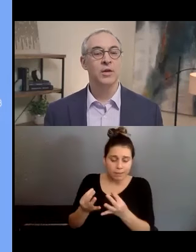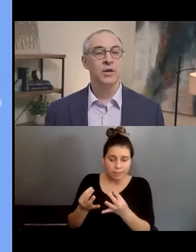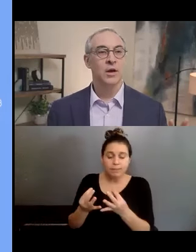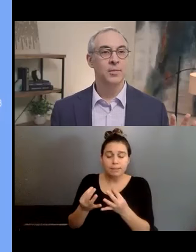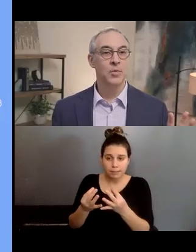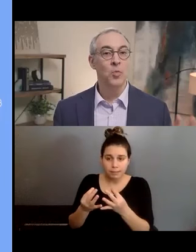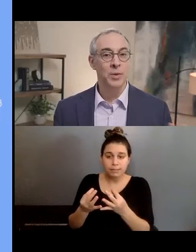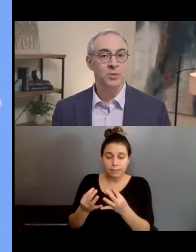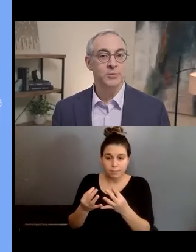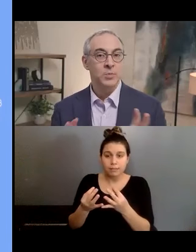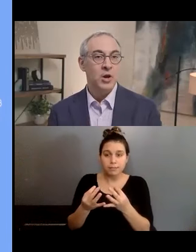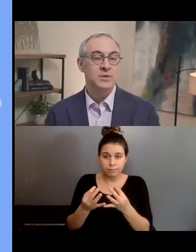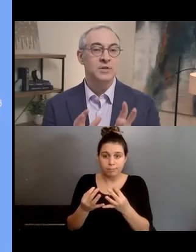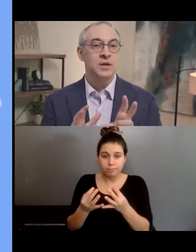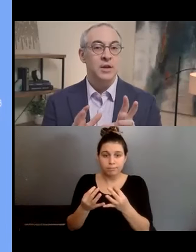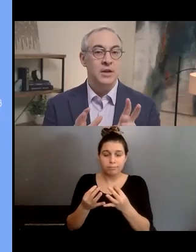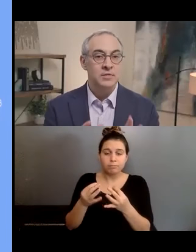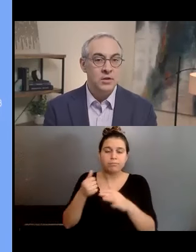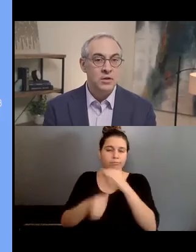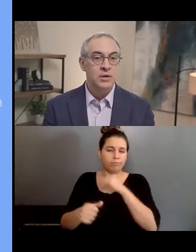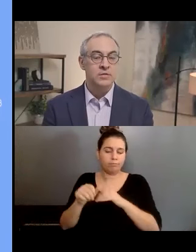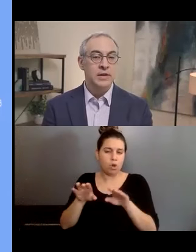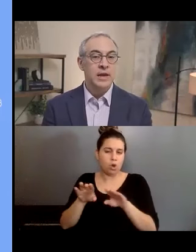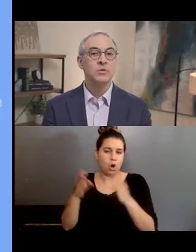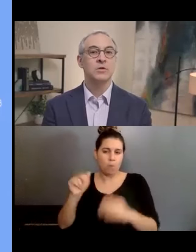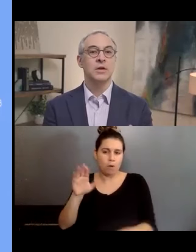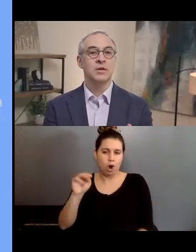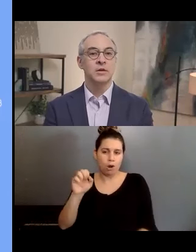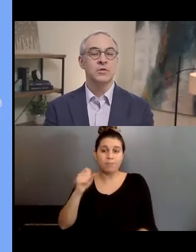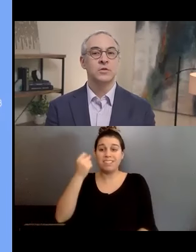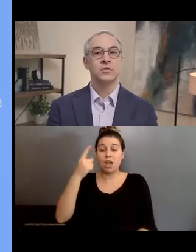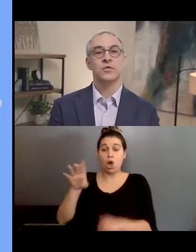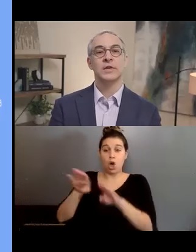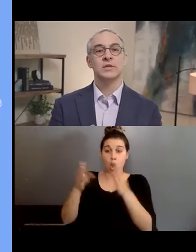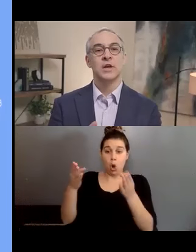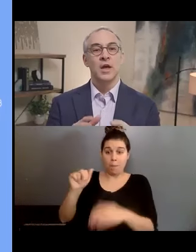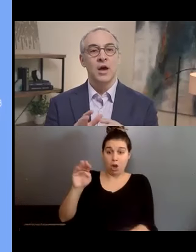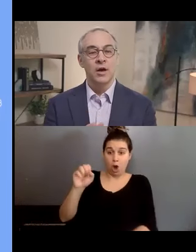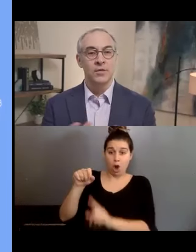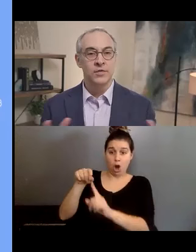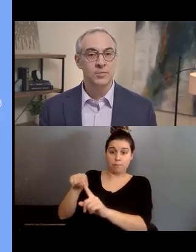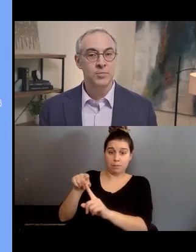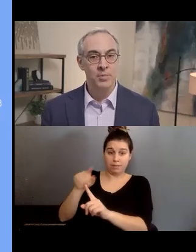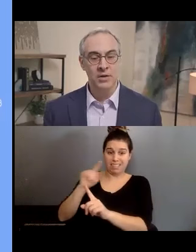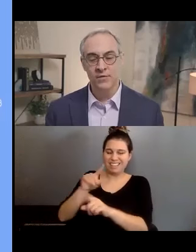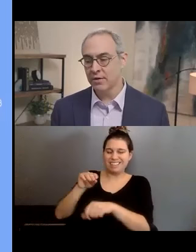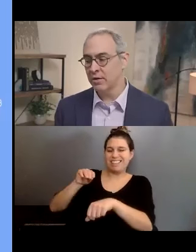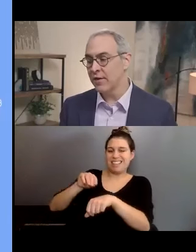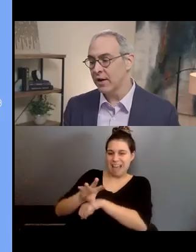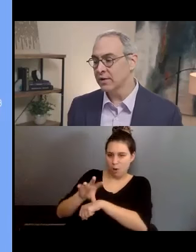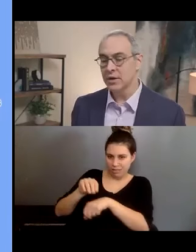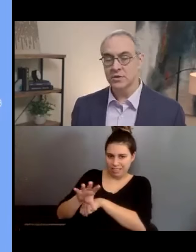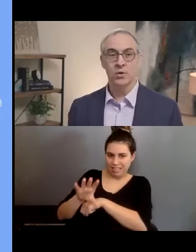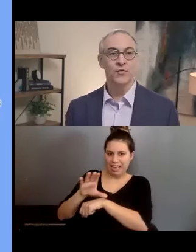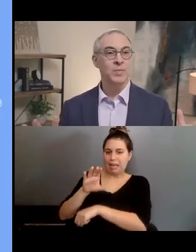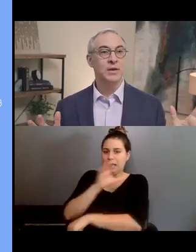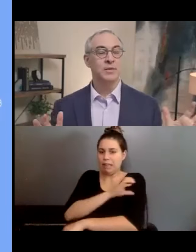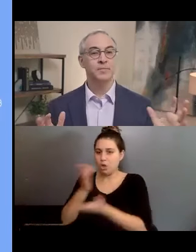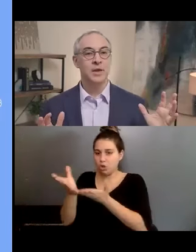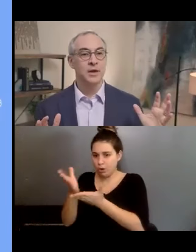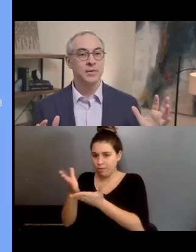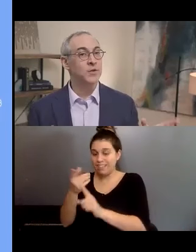with Open Arms. Open Arms is the counseling and clinical service of the Department of Veteran Affairs. So